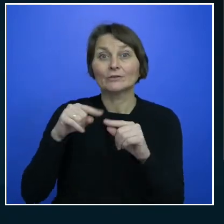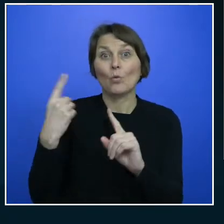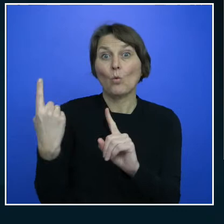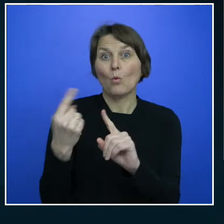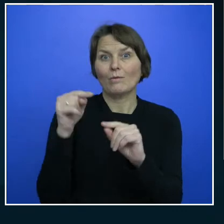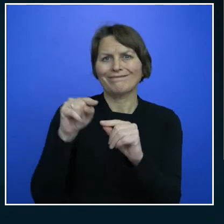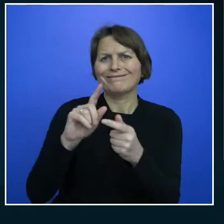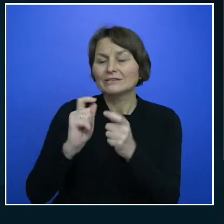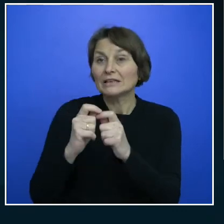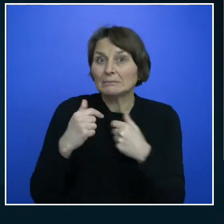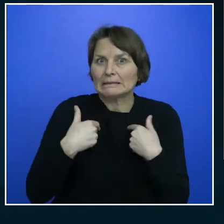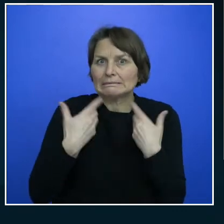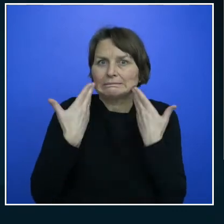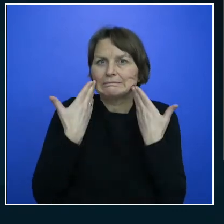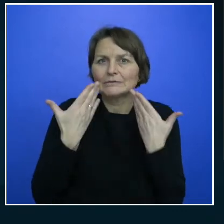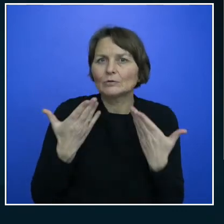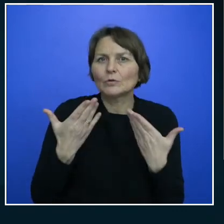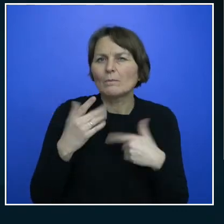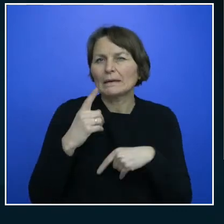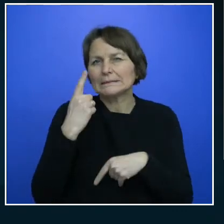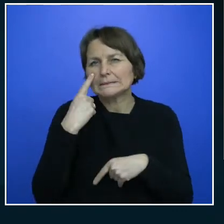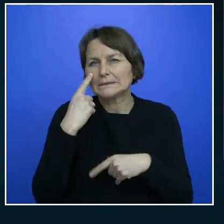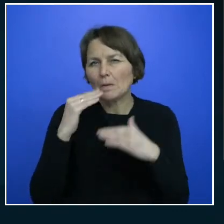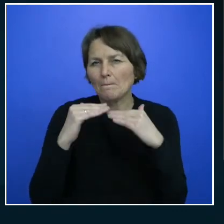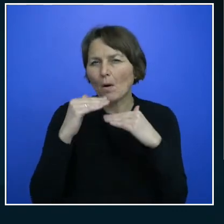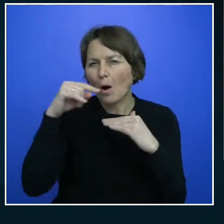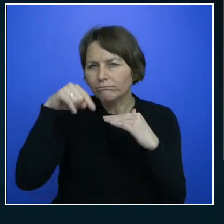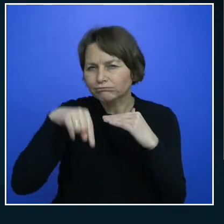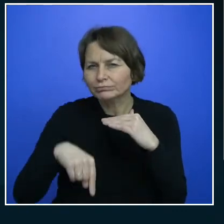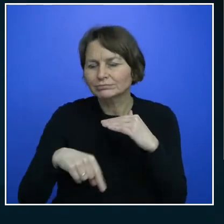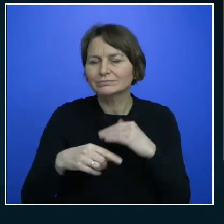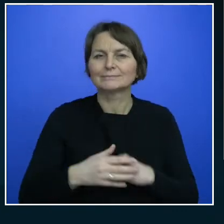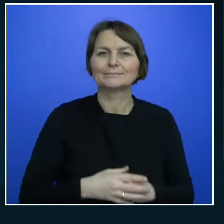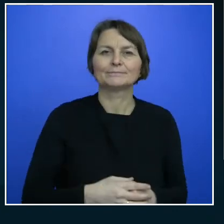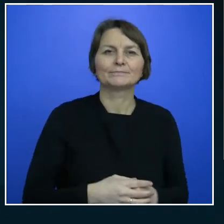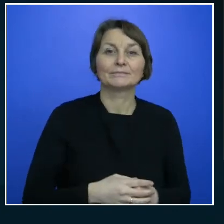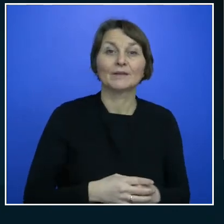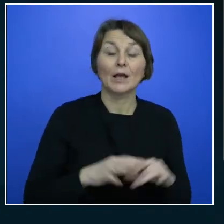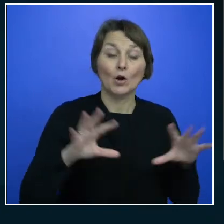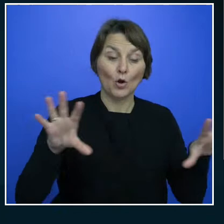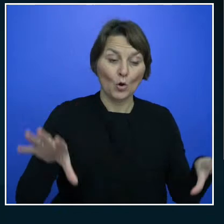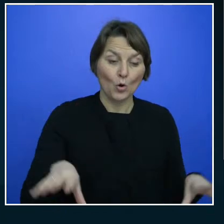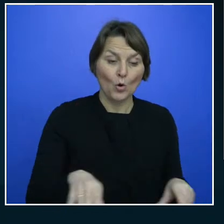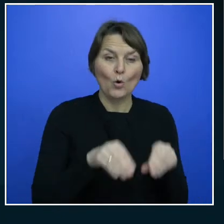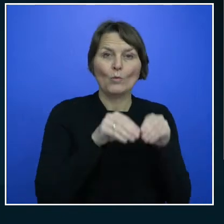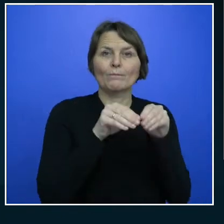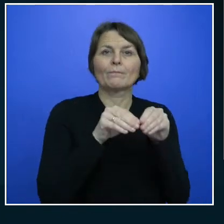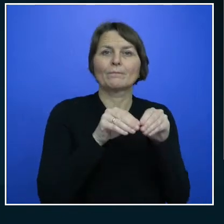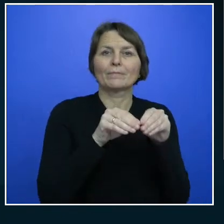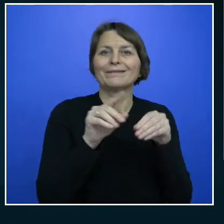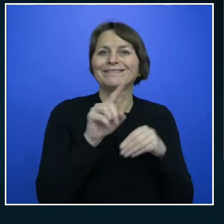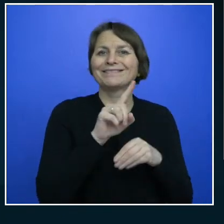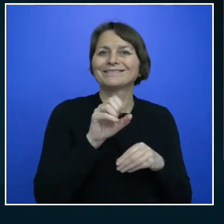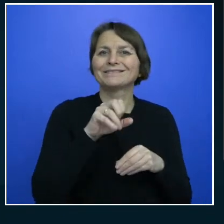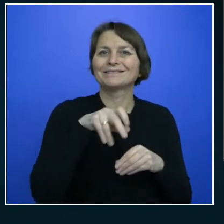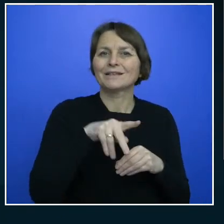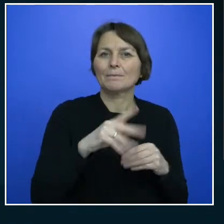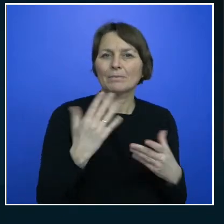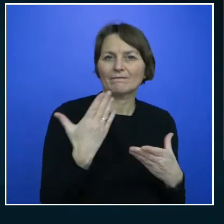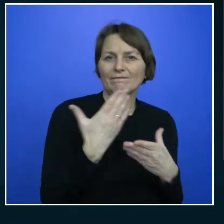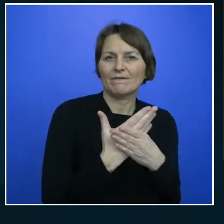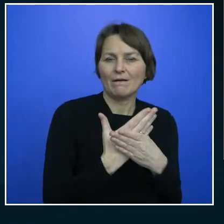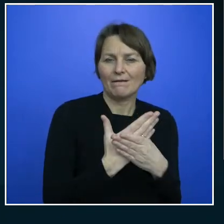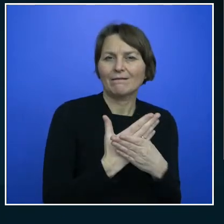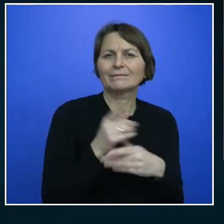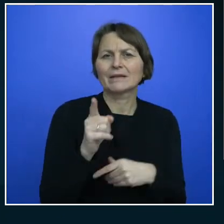possible. Now it's going to generate the zip file, the artifact, what I call